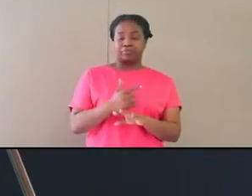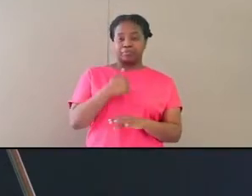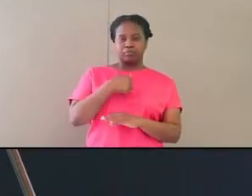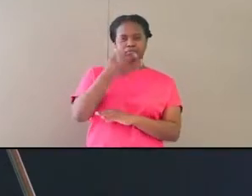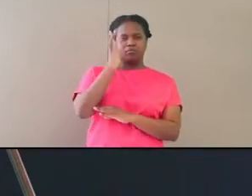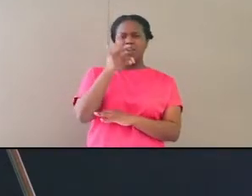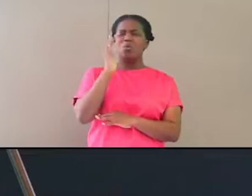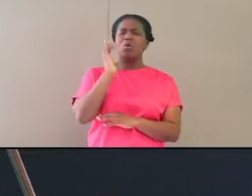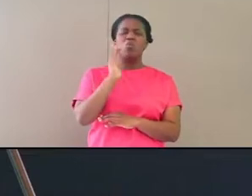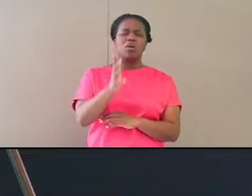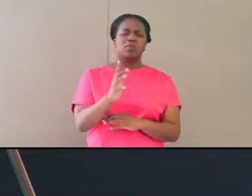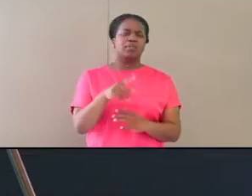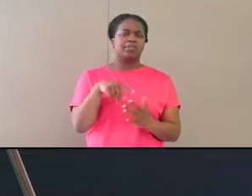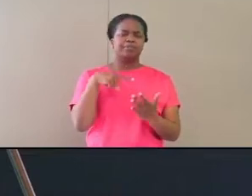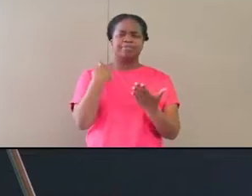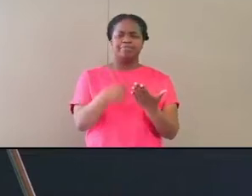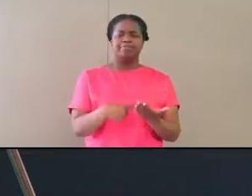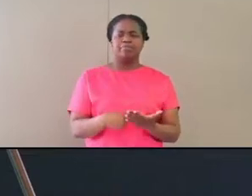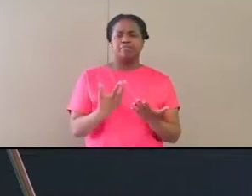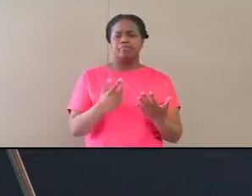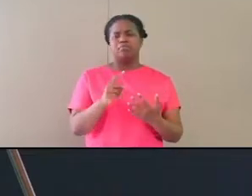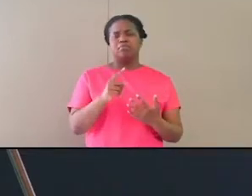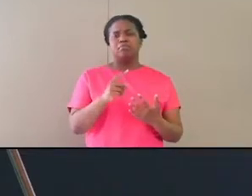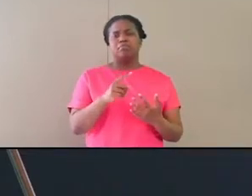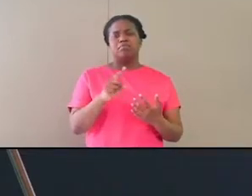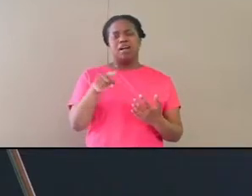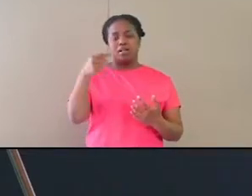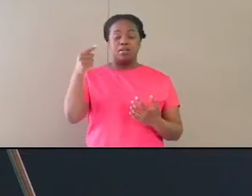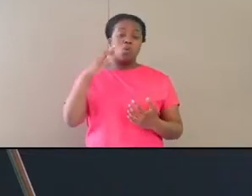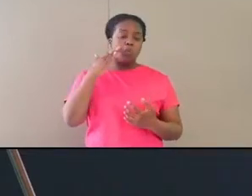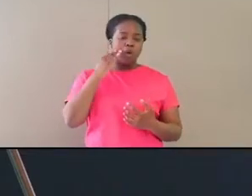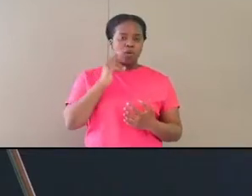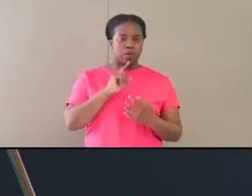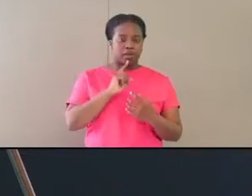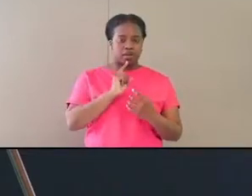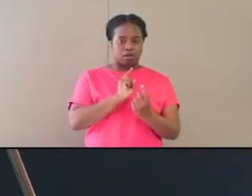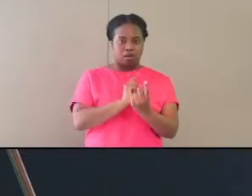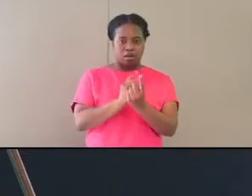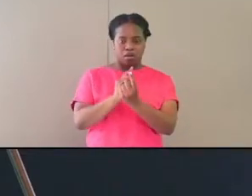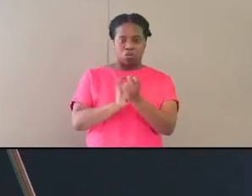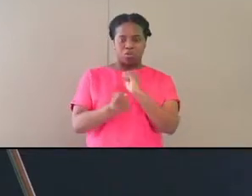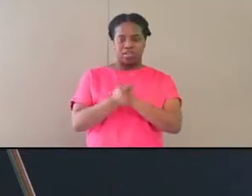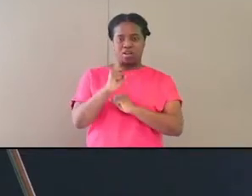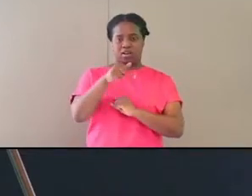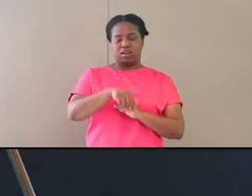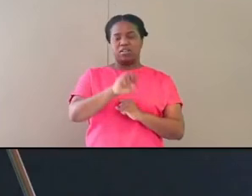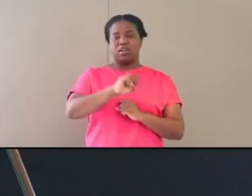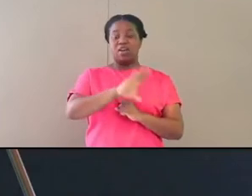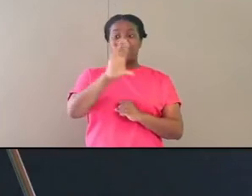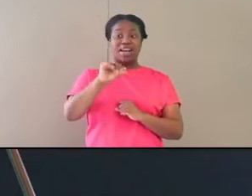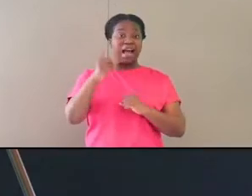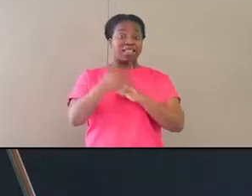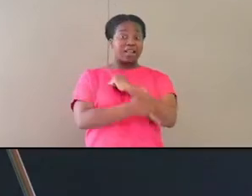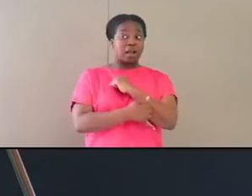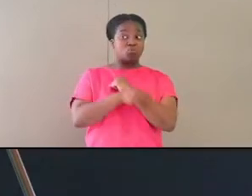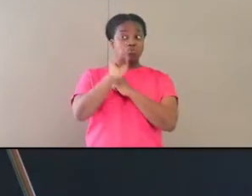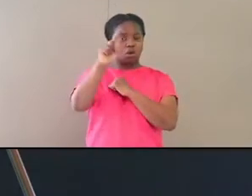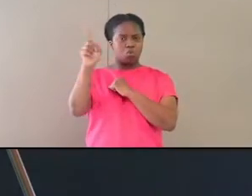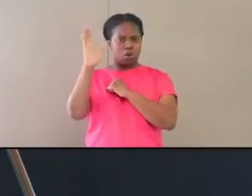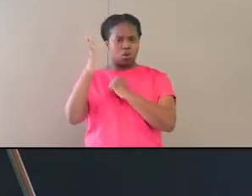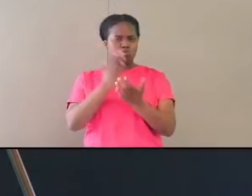we will talk about elsewhere whenever we can what is happening here in South Africa because it's beautiful